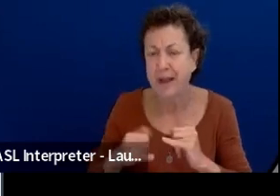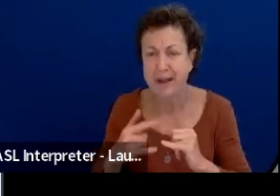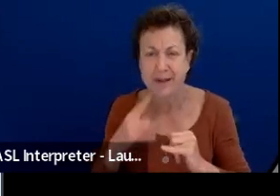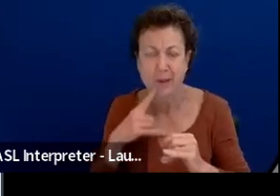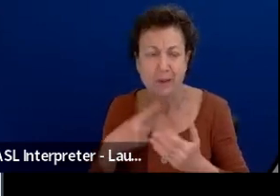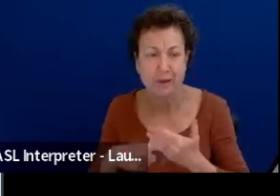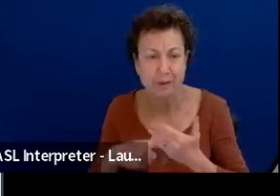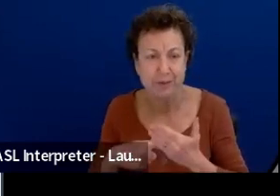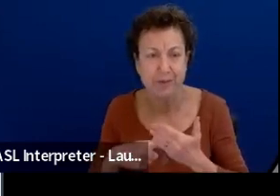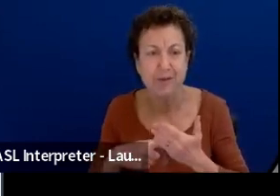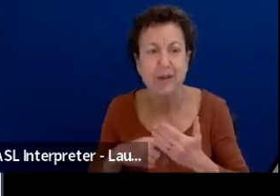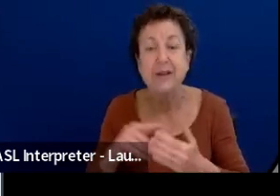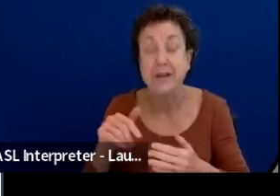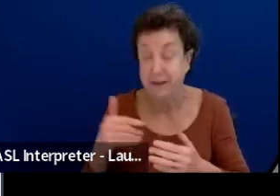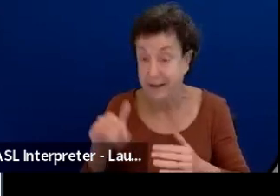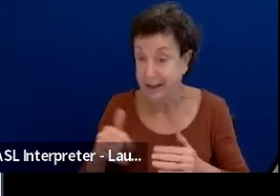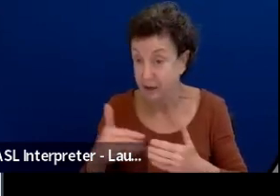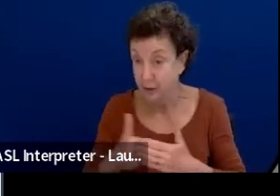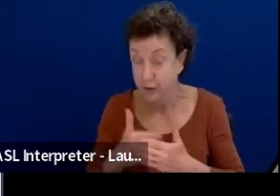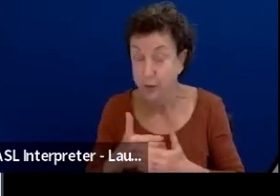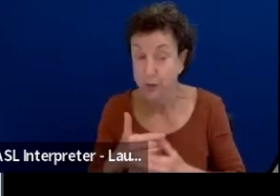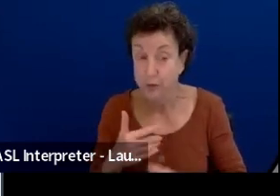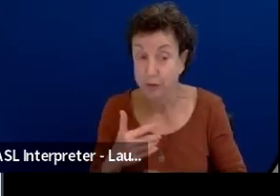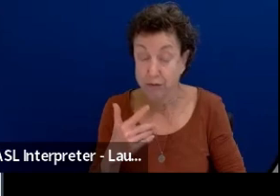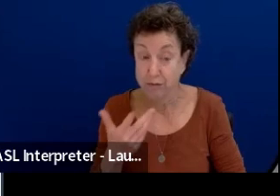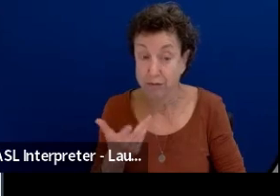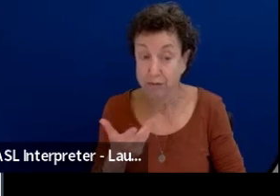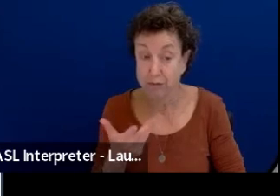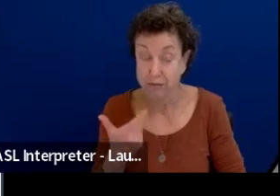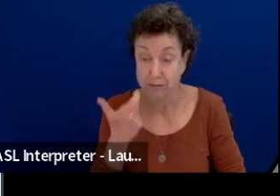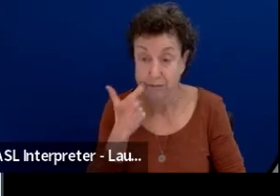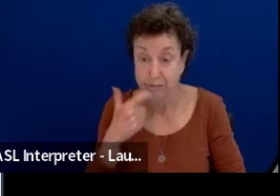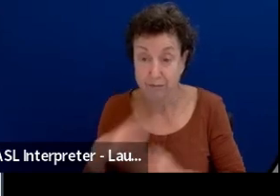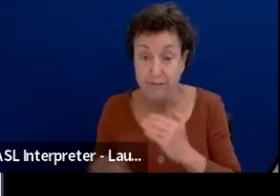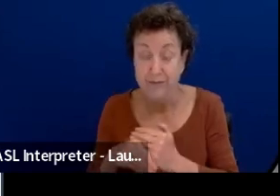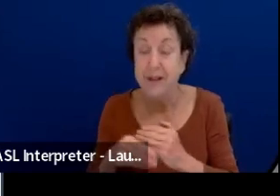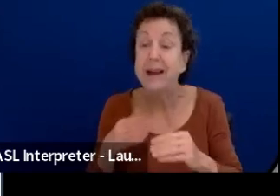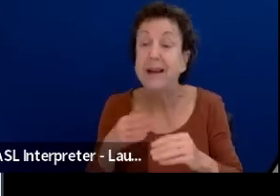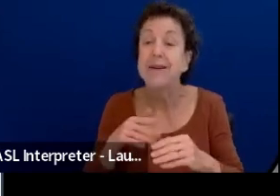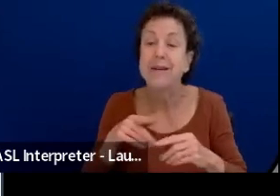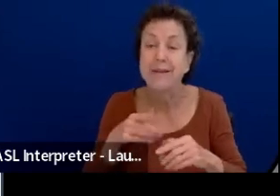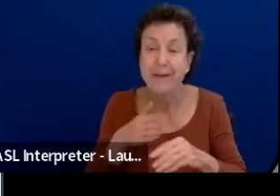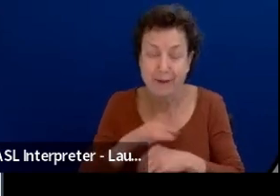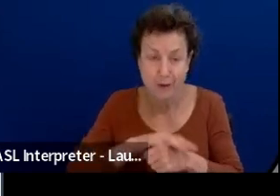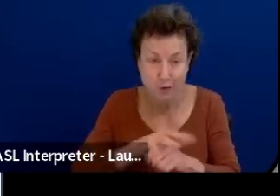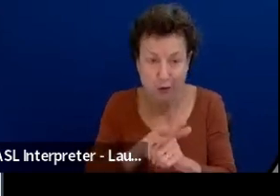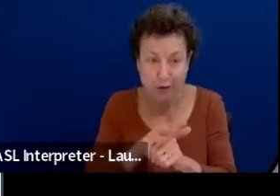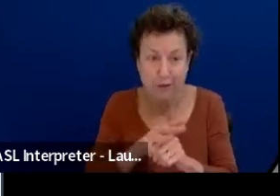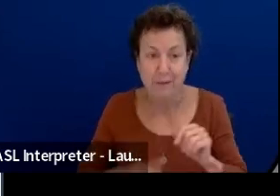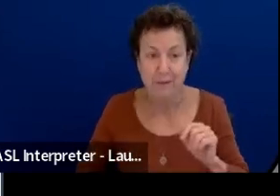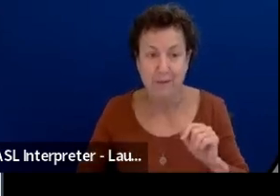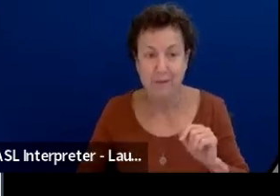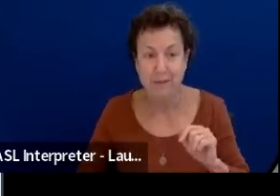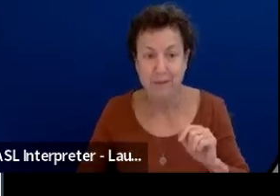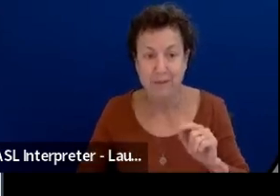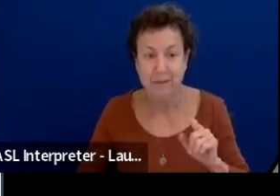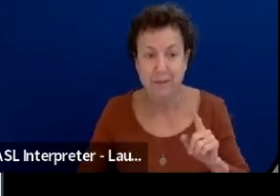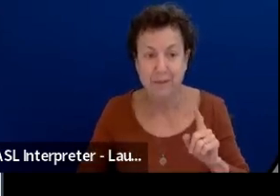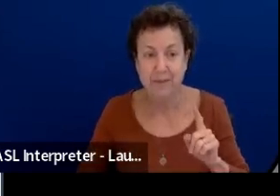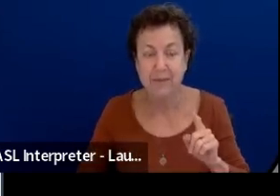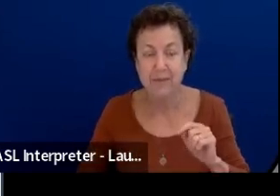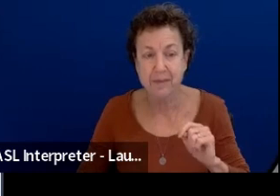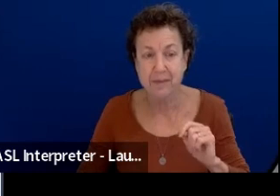is another new thing that's been added since the pandemic, and that is the